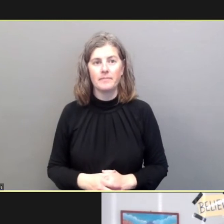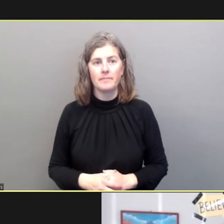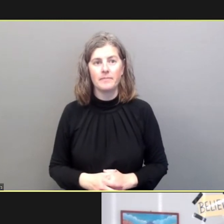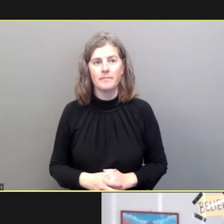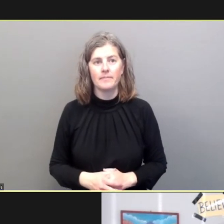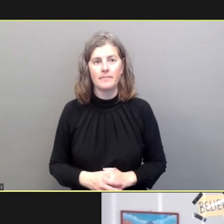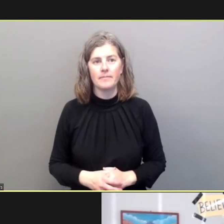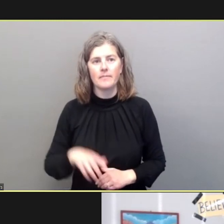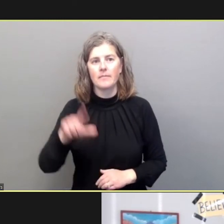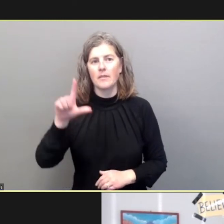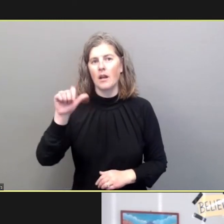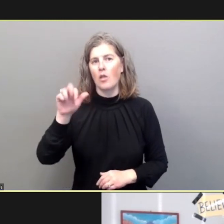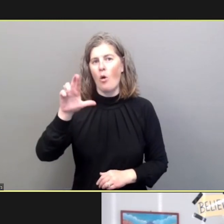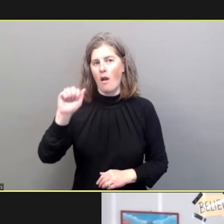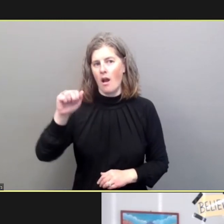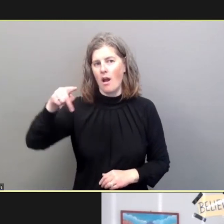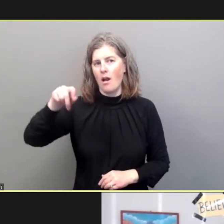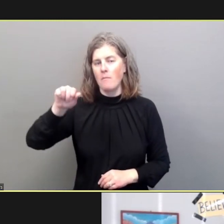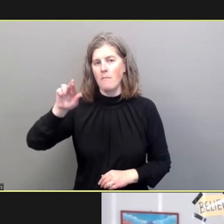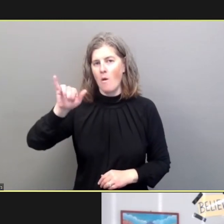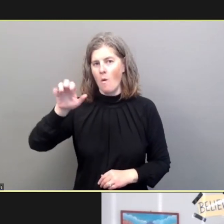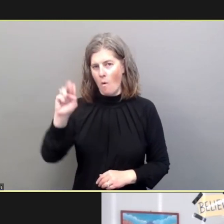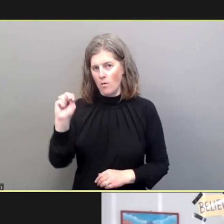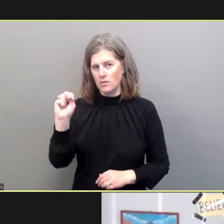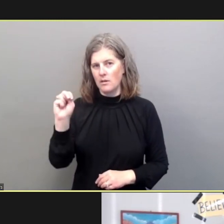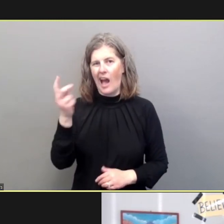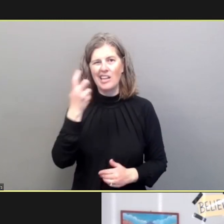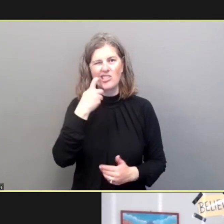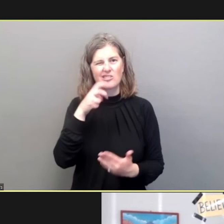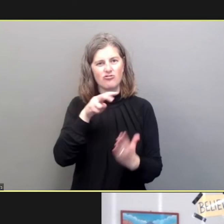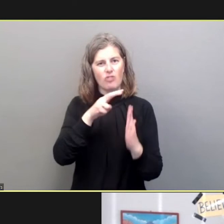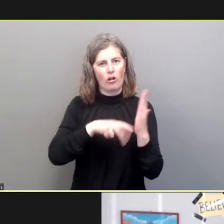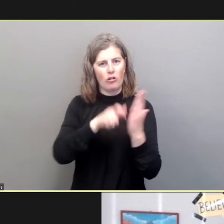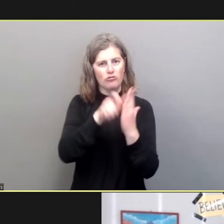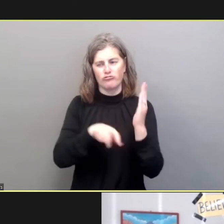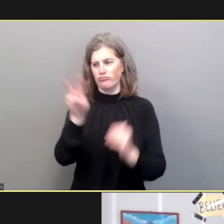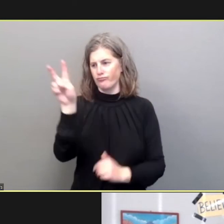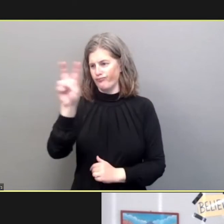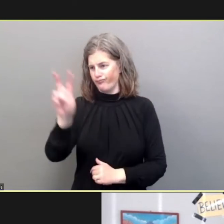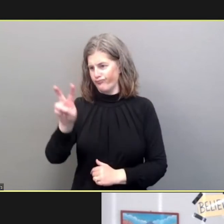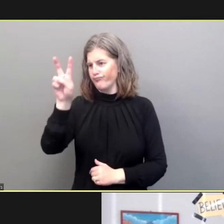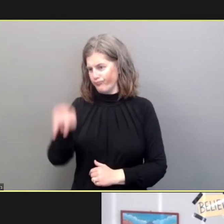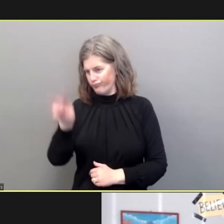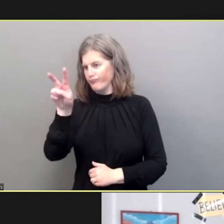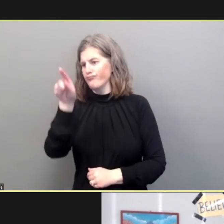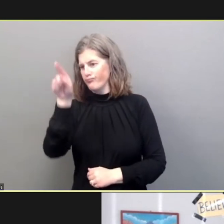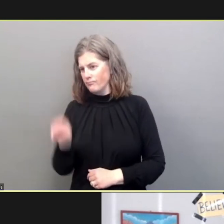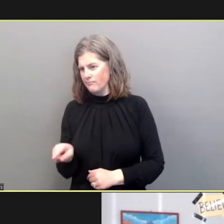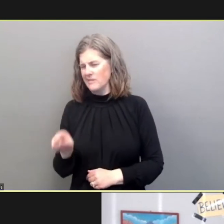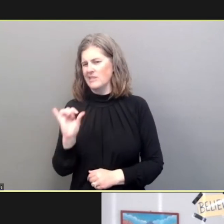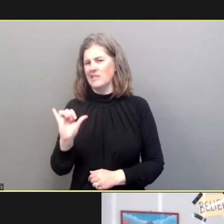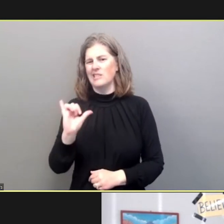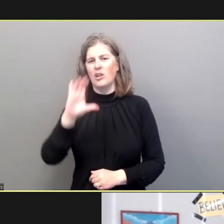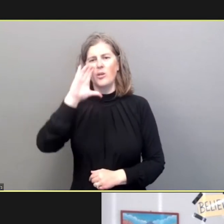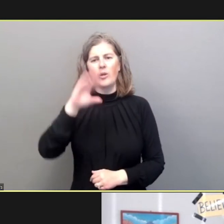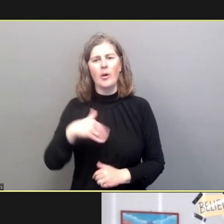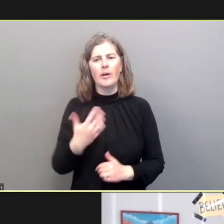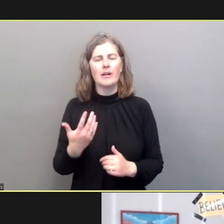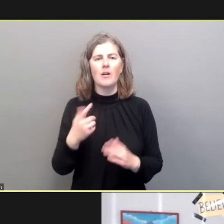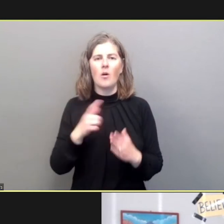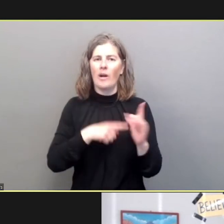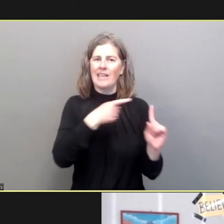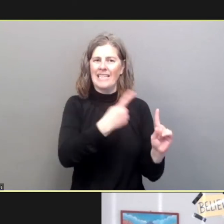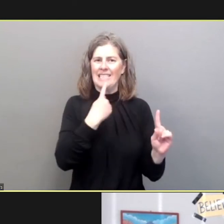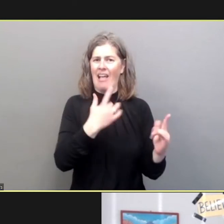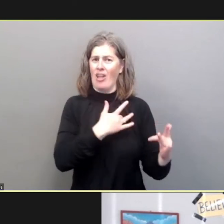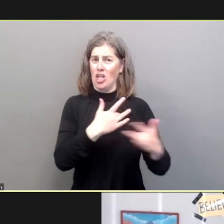Yeah, I mean, I just kind of glanced over the article right now. And I guess, like David said, the concern